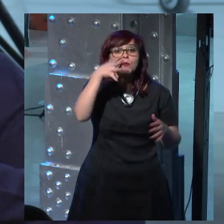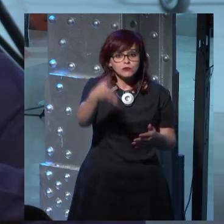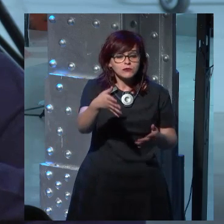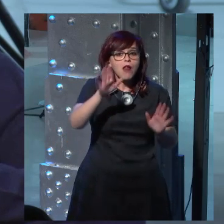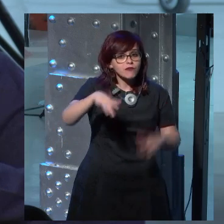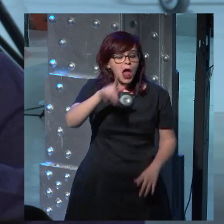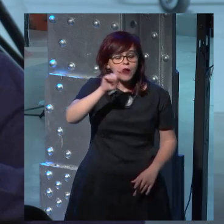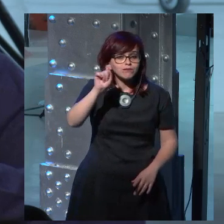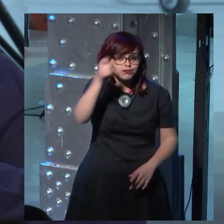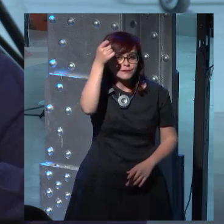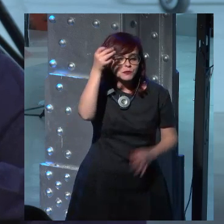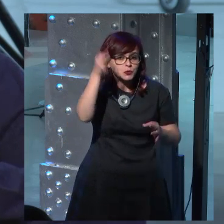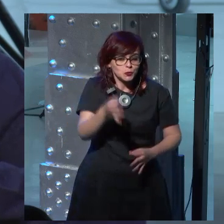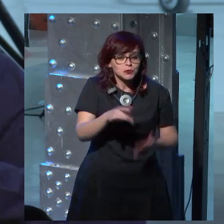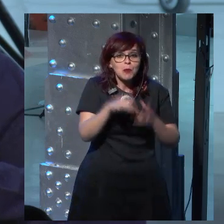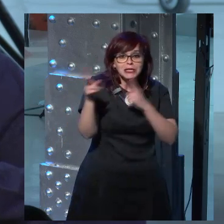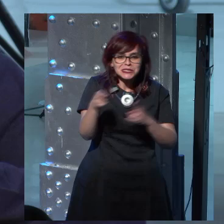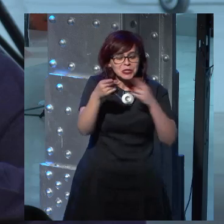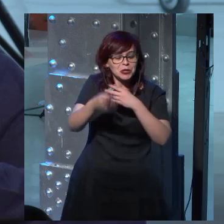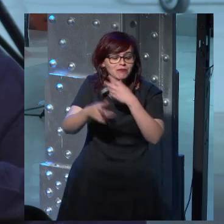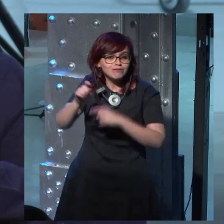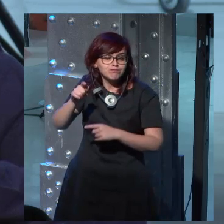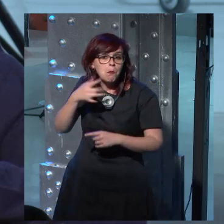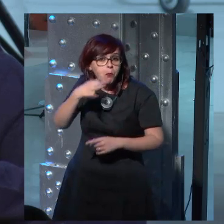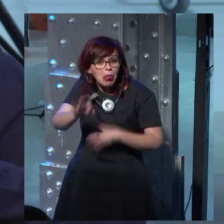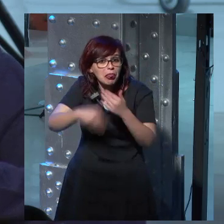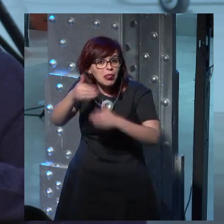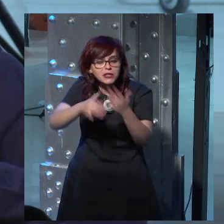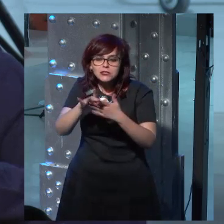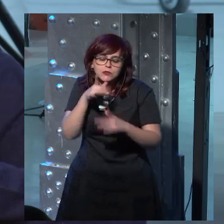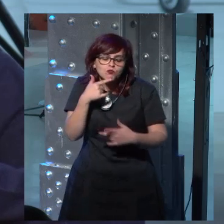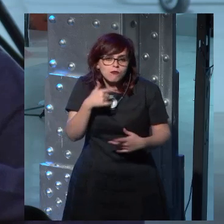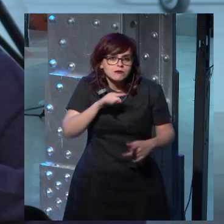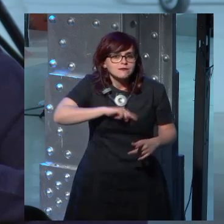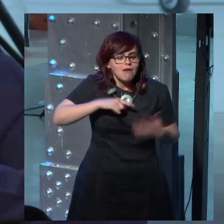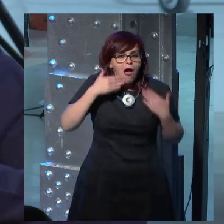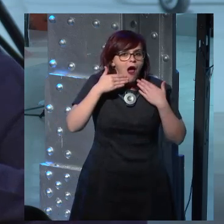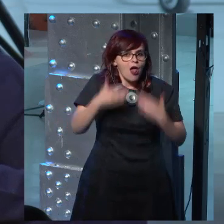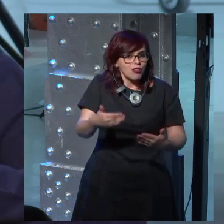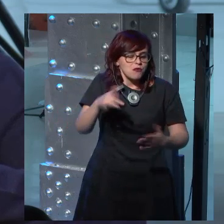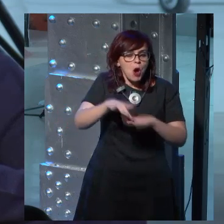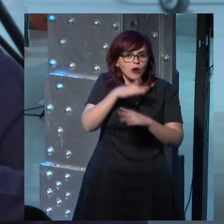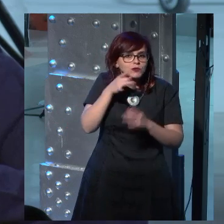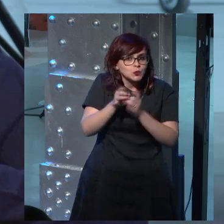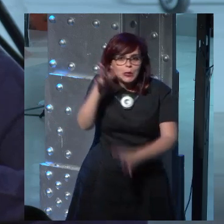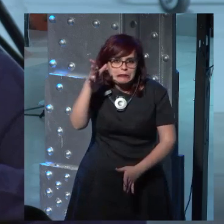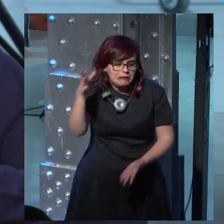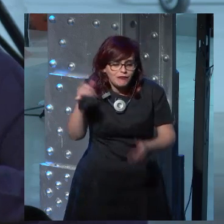show. So we're just extremely lucky in a million ways. And